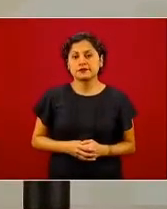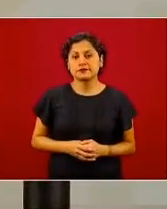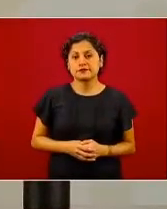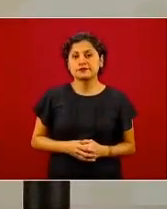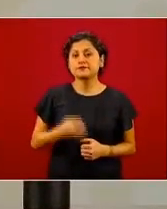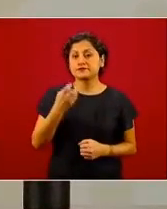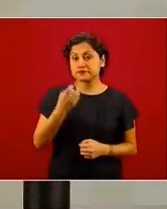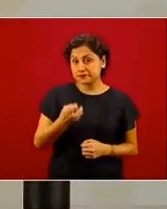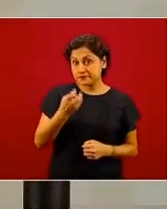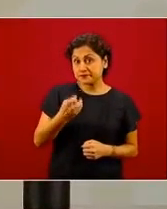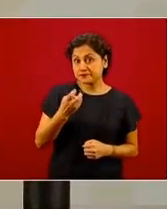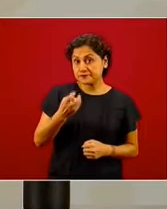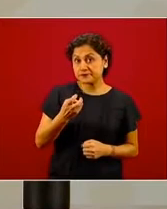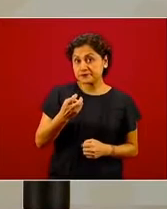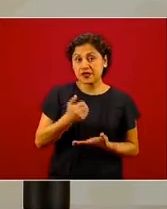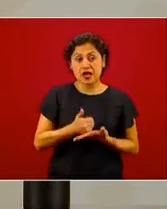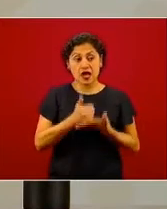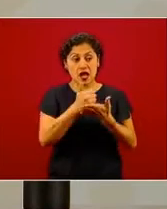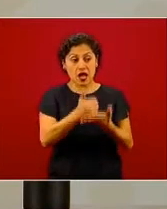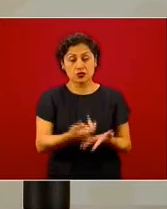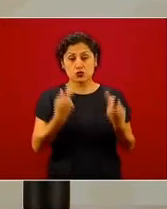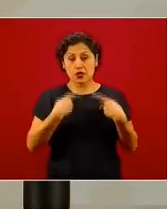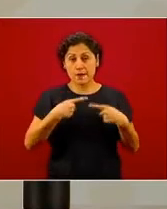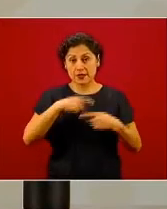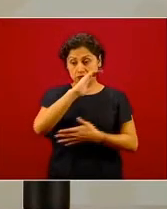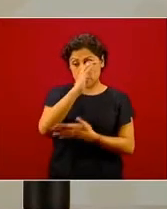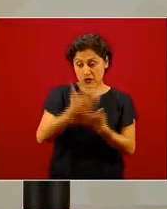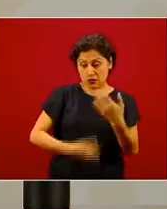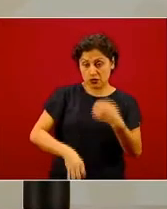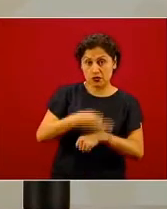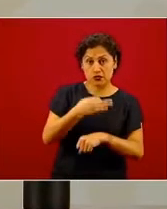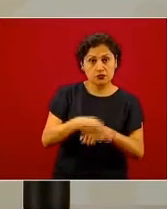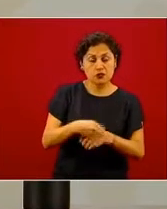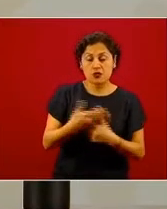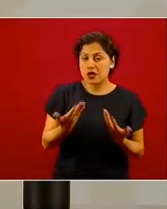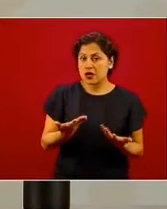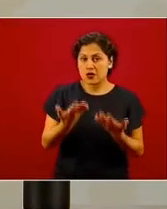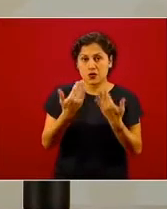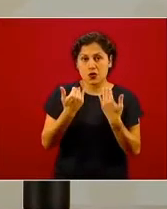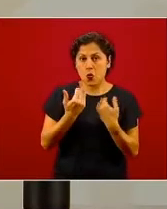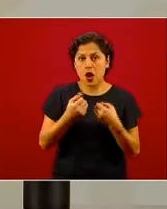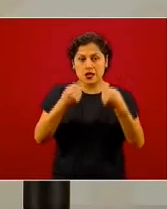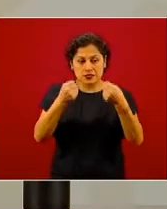This leads to a situation where people are seriously disadvantaged.